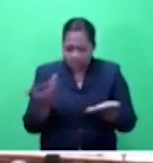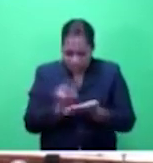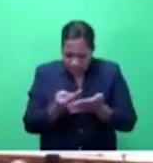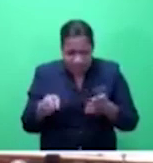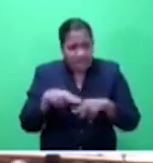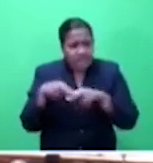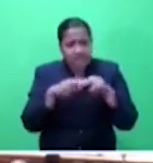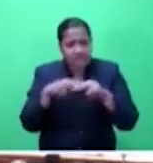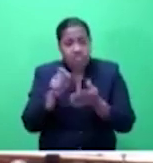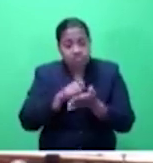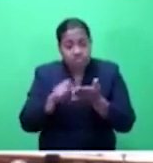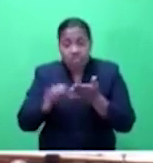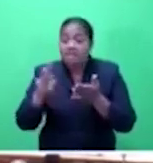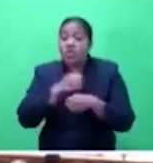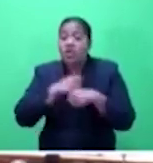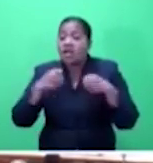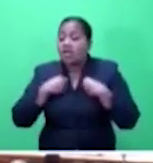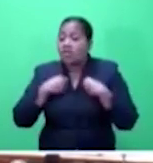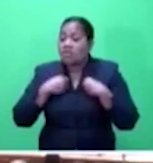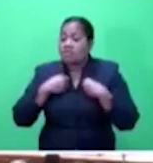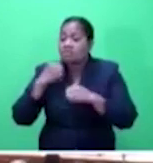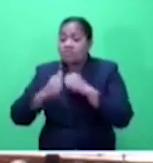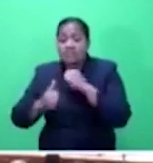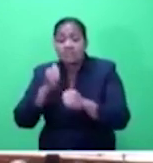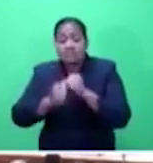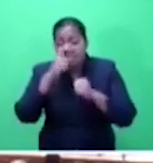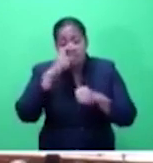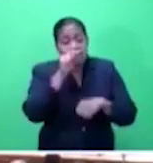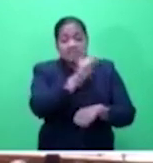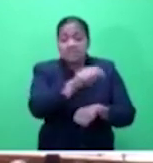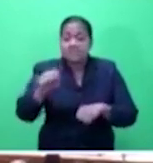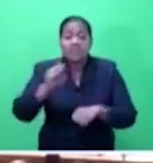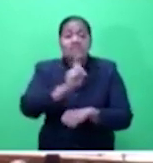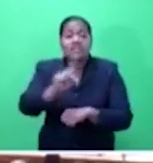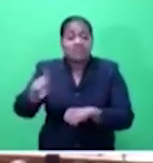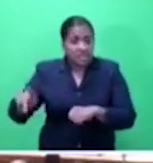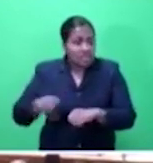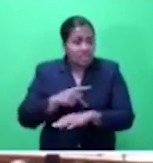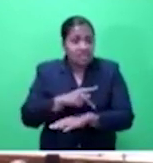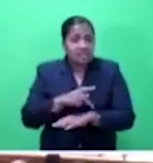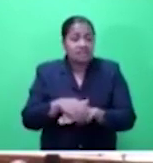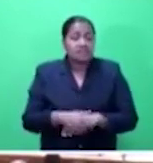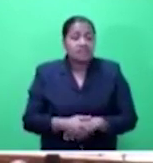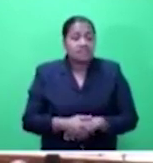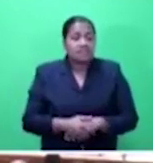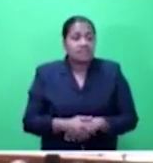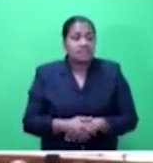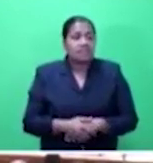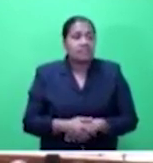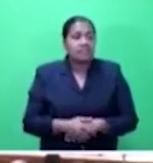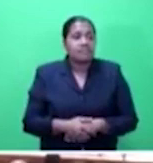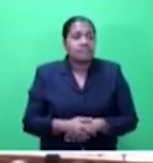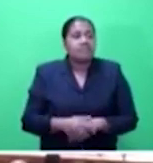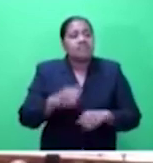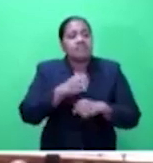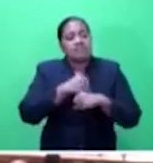written for our Pacific brothers and sisters, from the Solomon Islands to the Cook Islands, our fellow islanders of the coast of Africa, in the Caribbean,